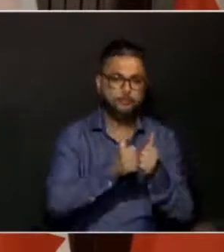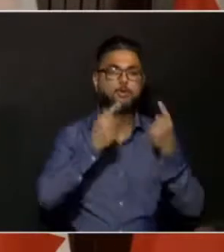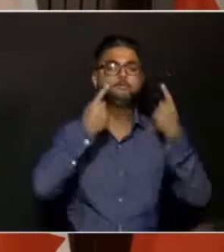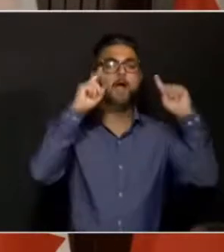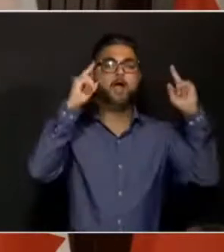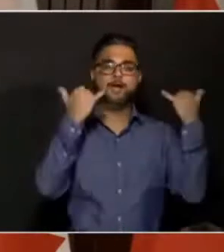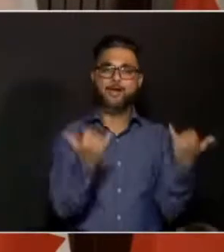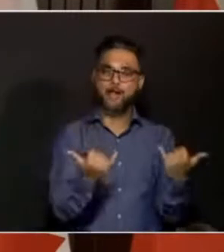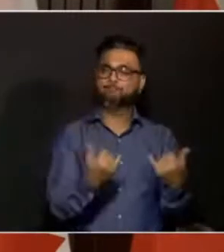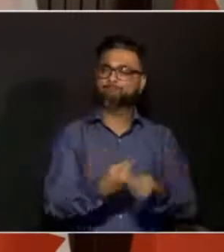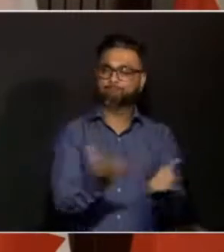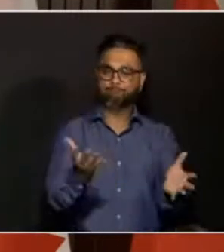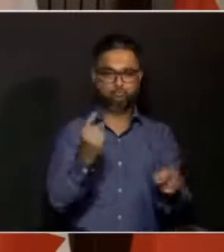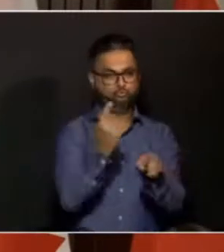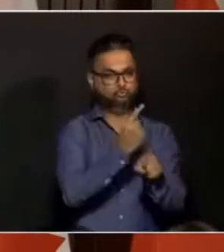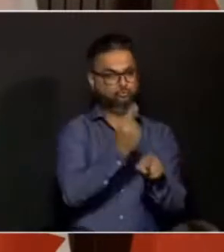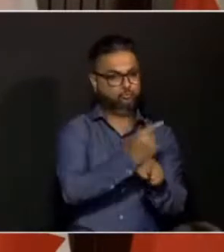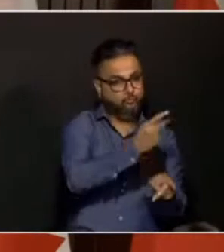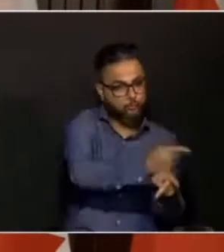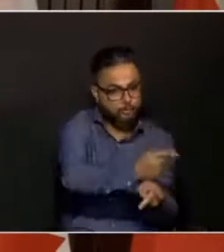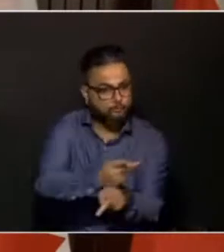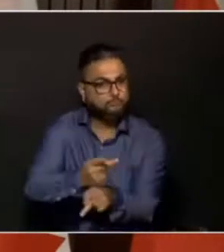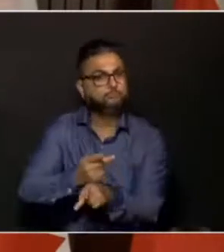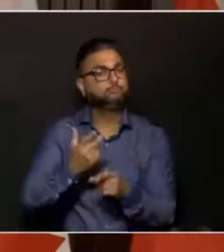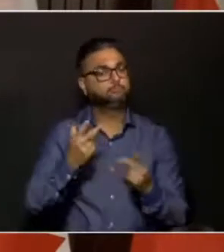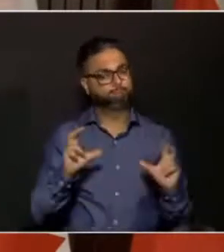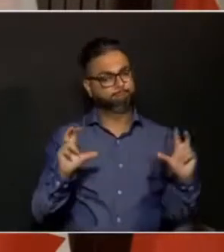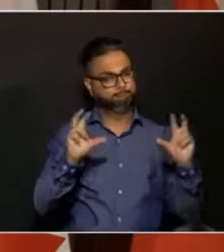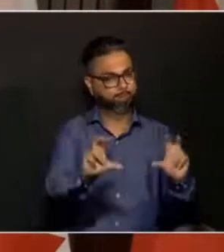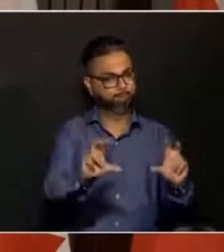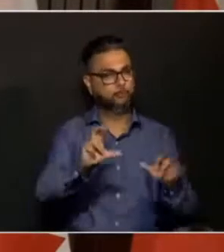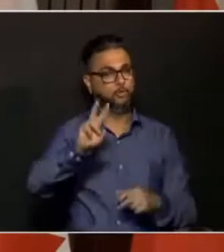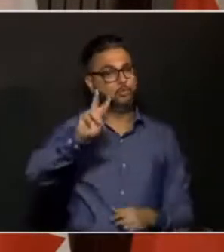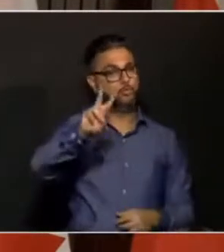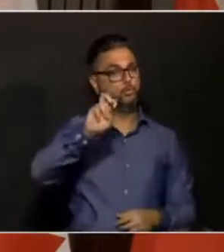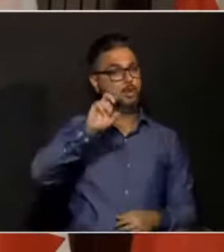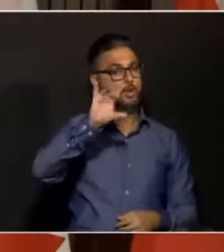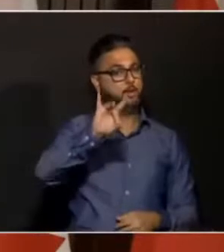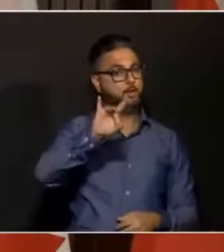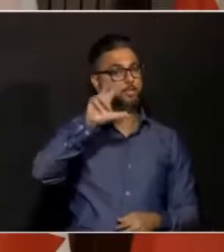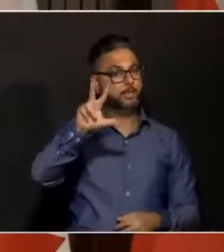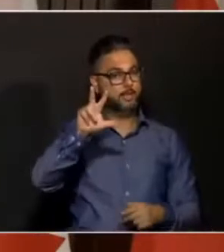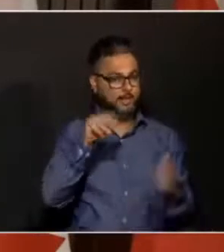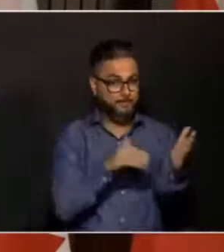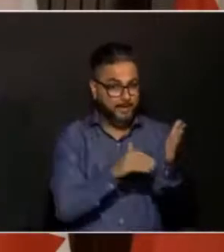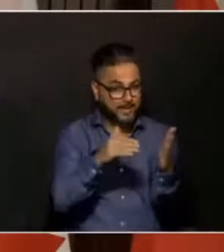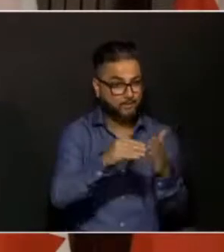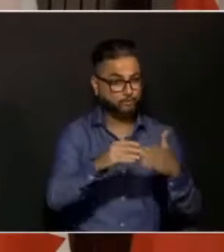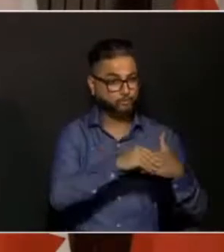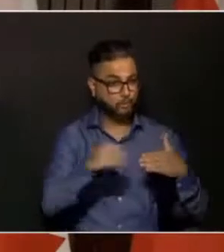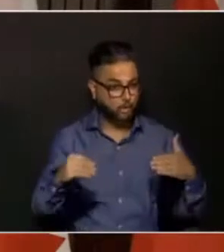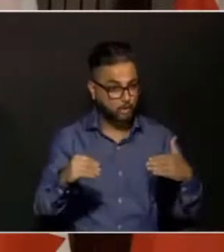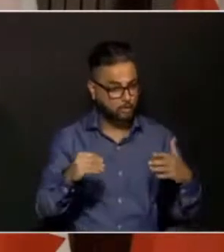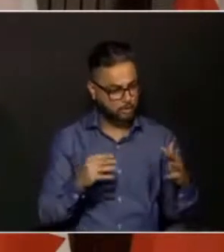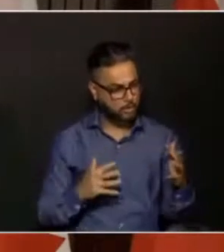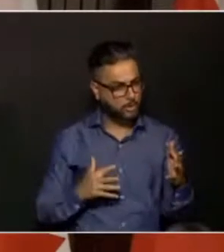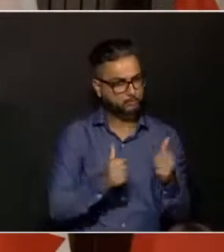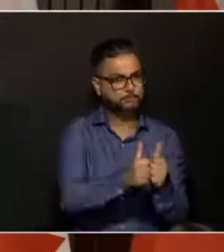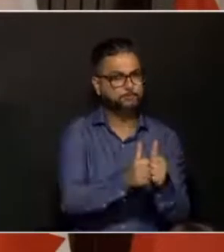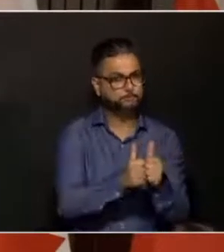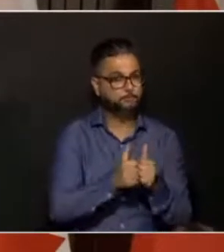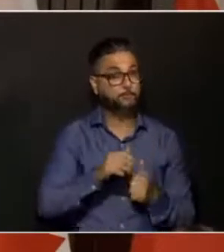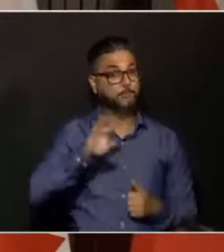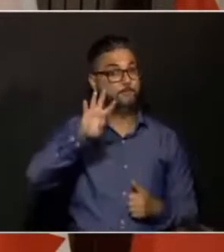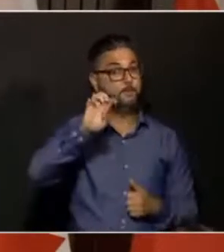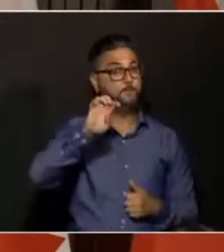That's why we're investing over $283 million to reduce health service backlogs and over $457